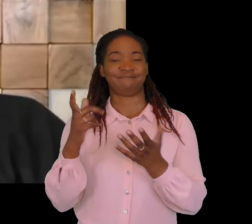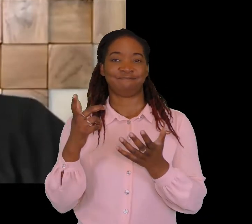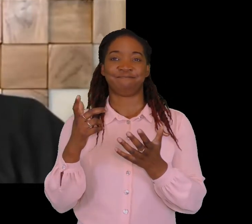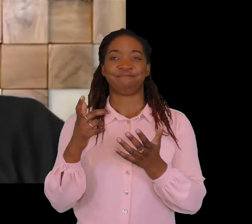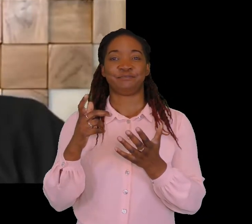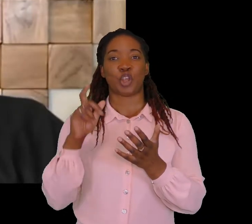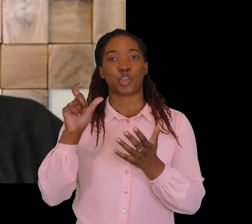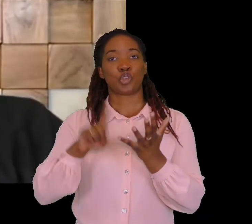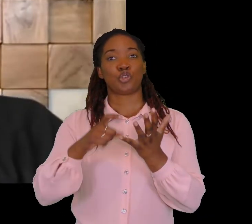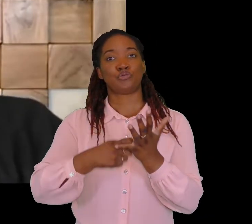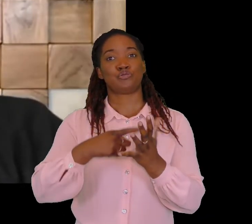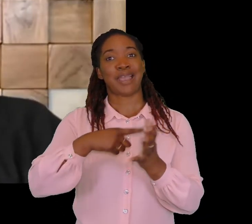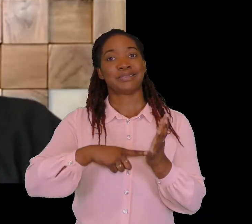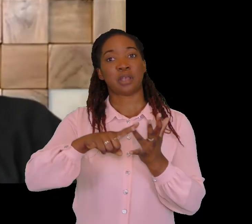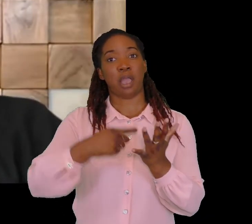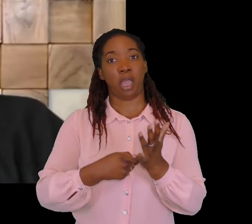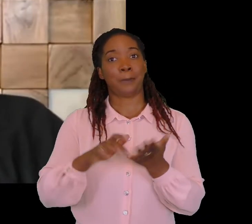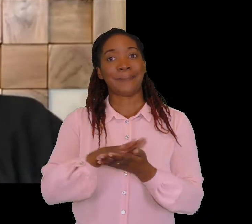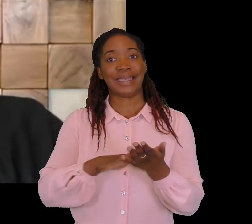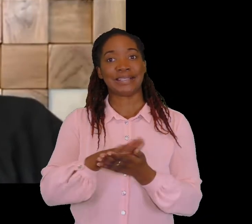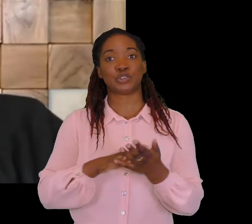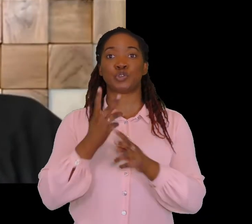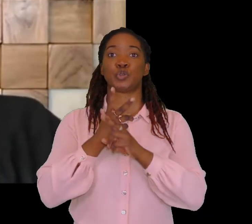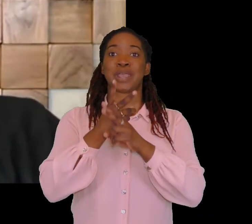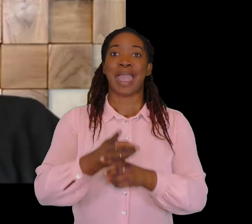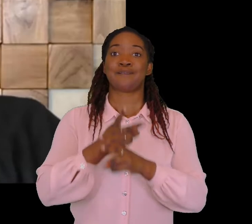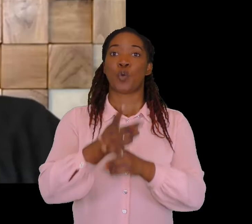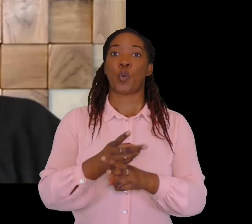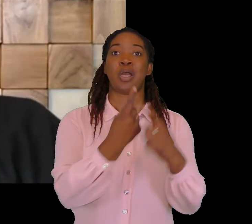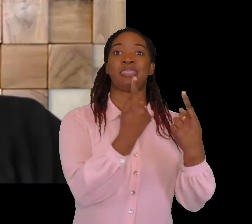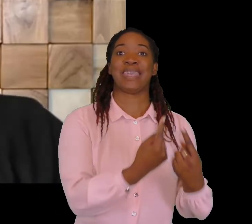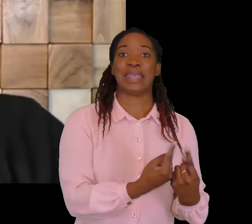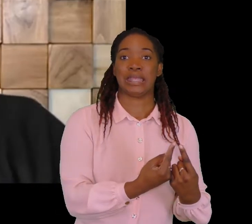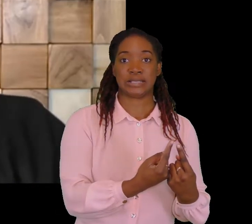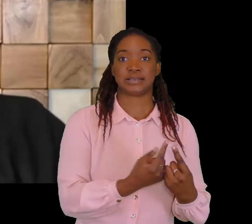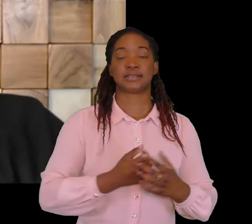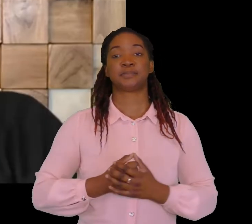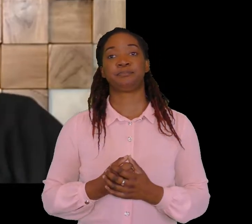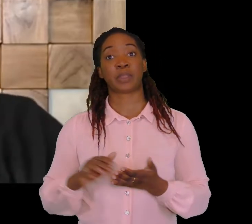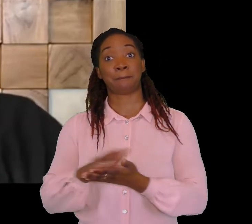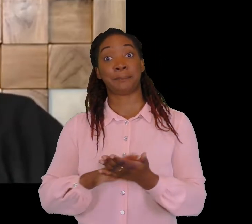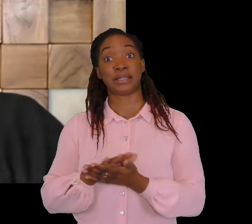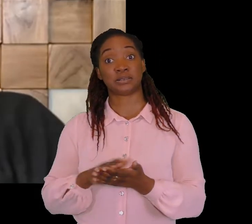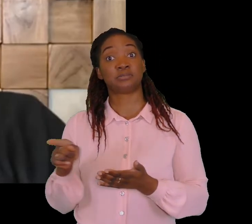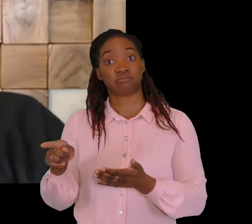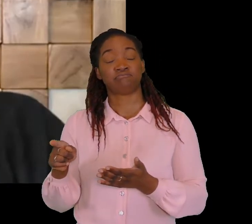curare, to care for, objects, to care for things. So that absolutely commits to